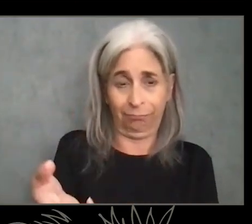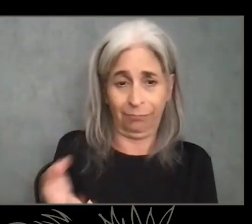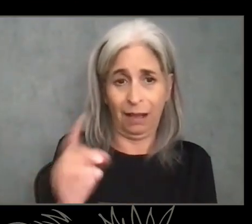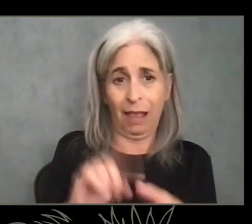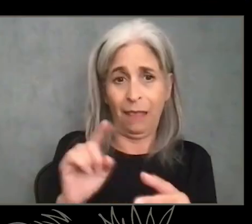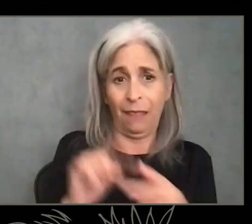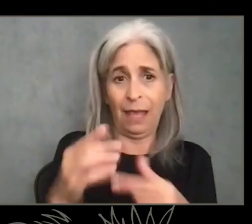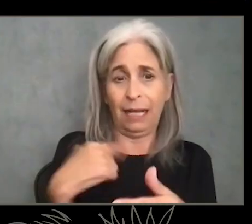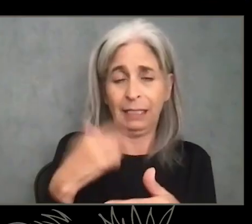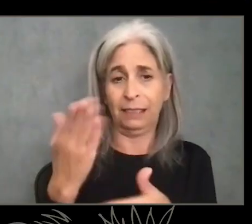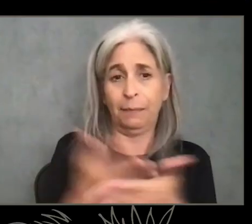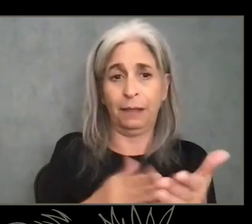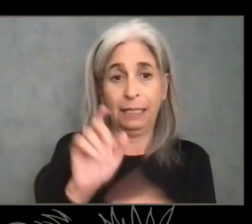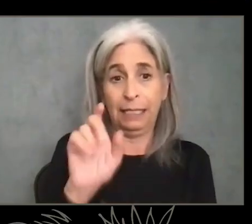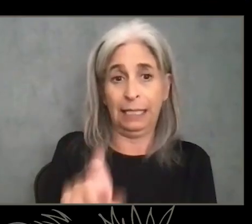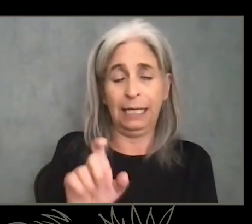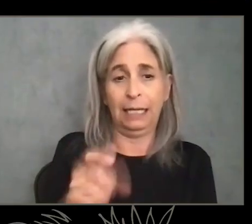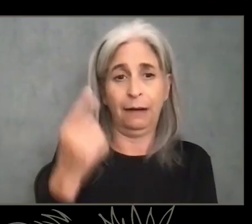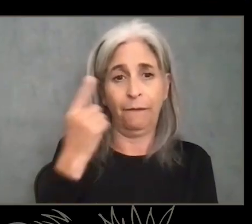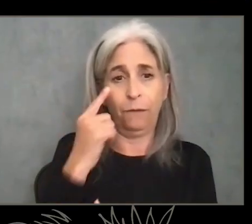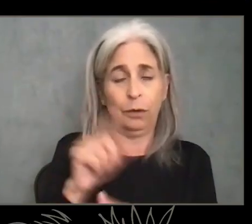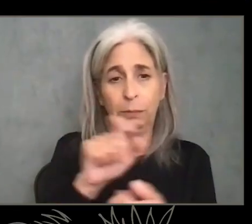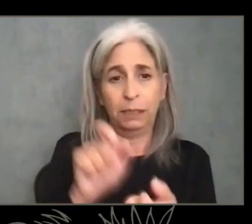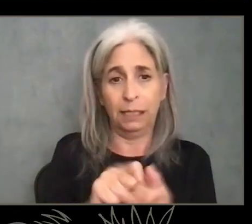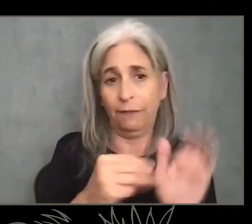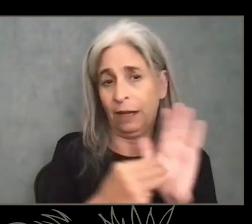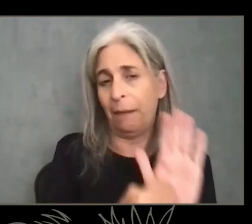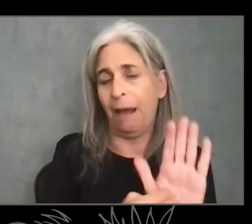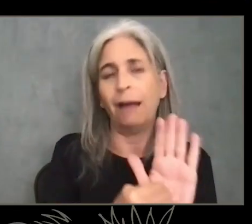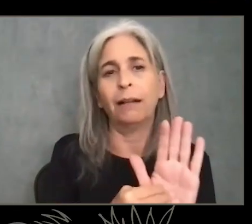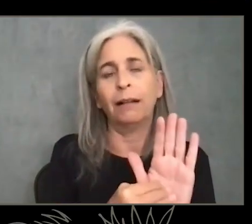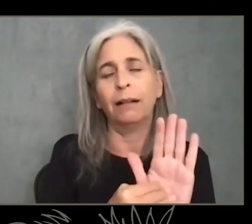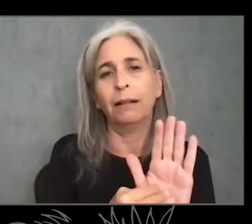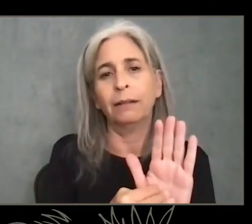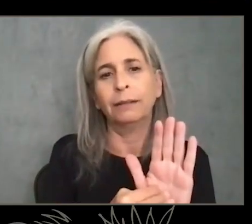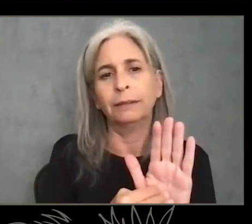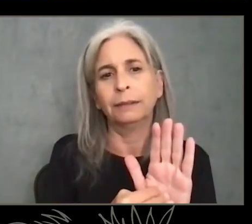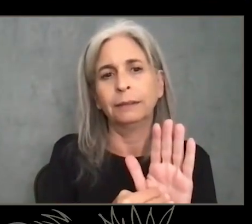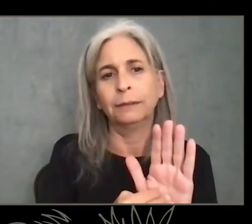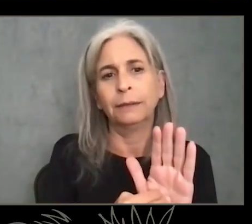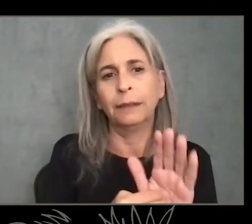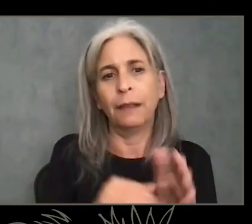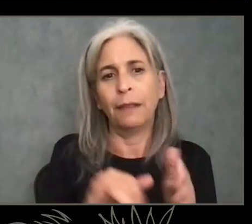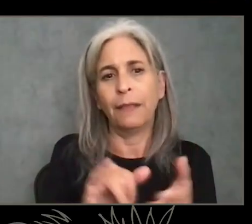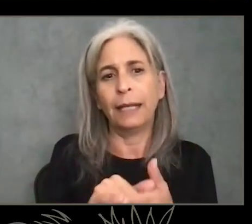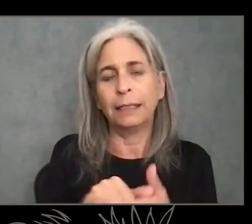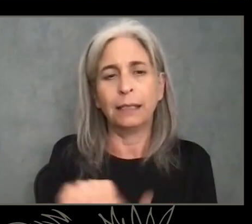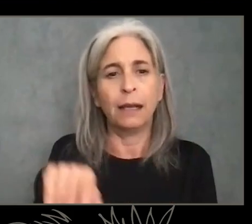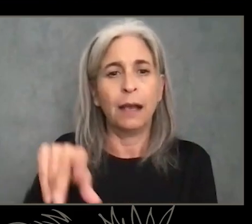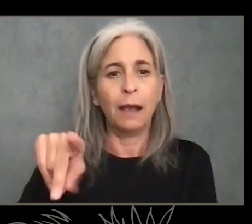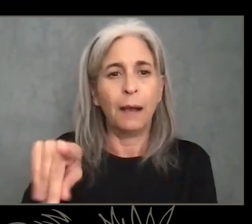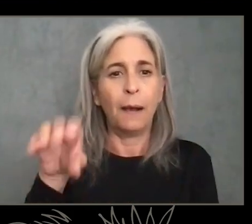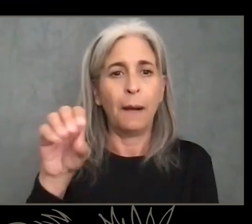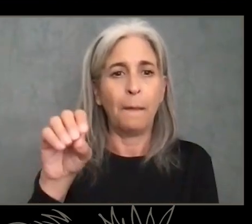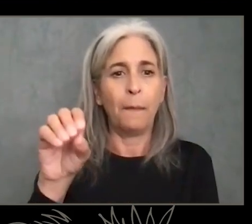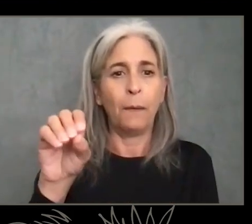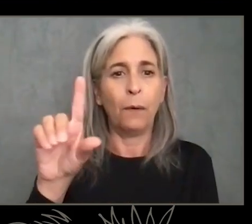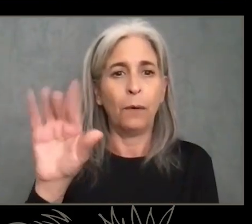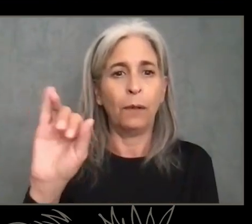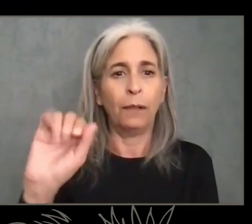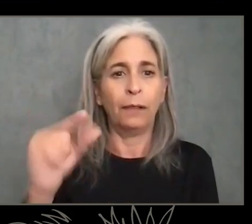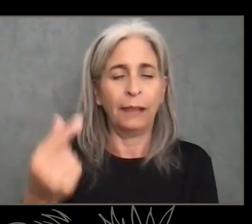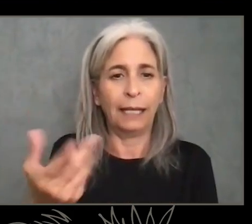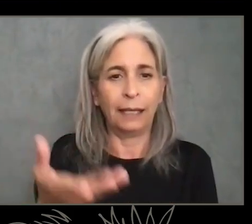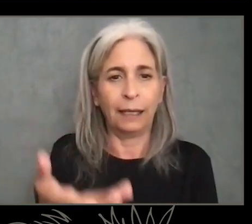this is some things that are needed for this specific model of embedding, which is basically it's going to do